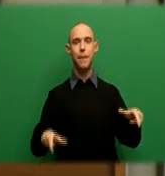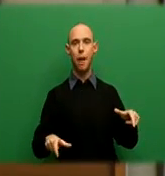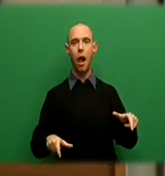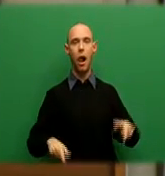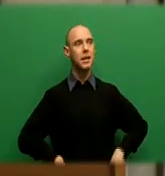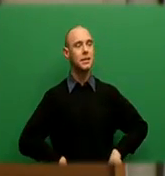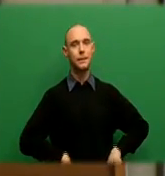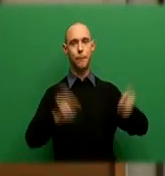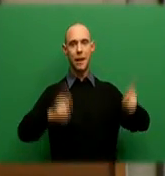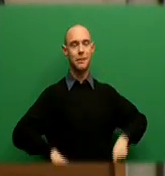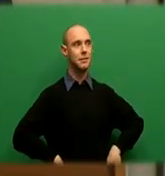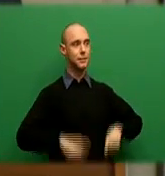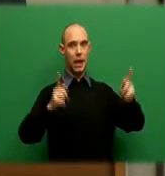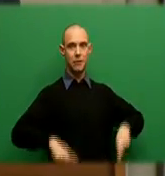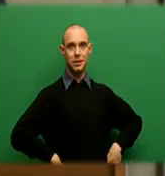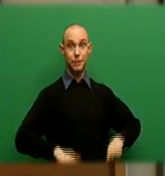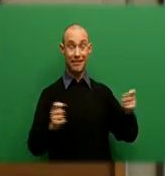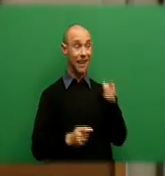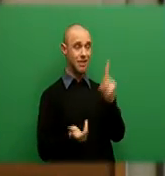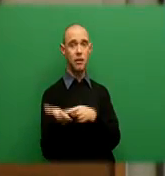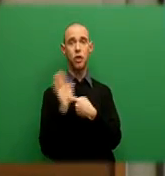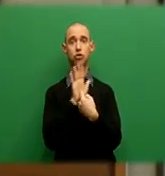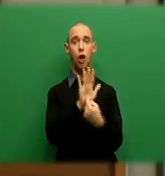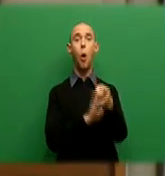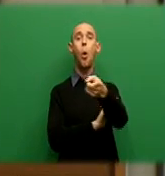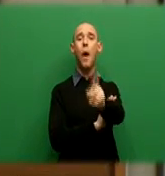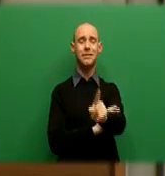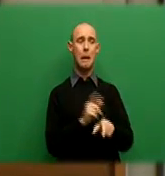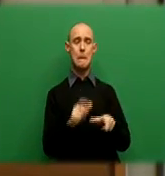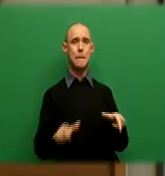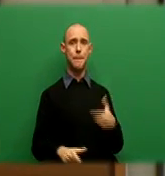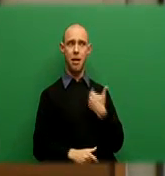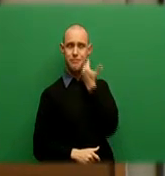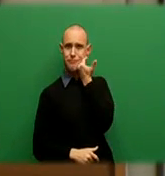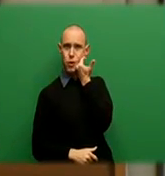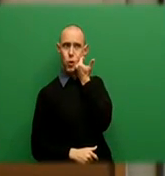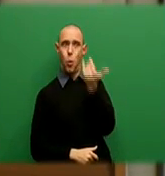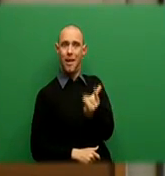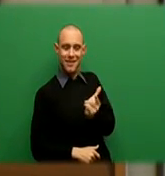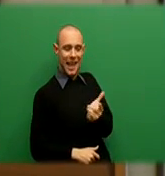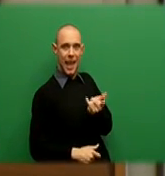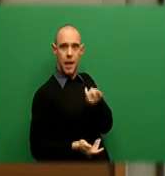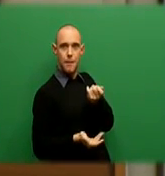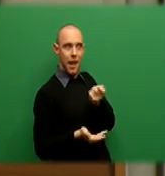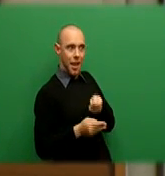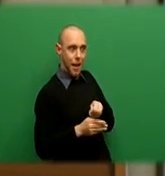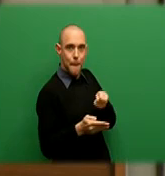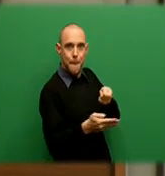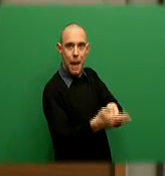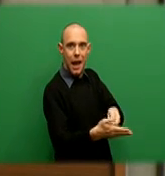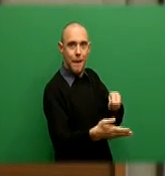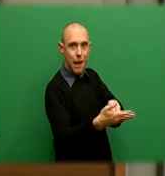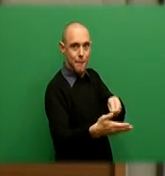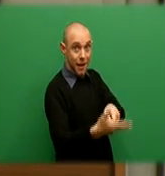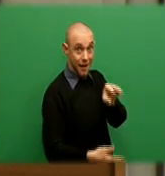consistent with low levels of consumer confidence. Total new vehicle sales continues